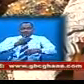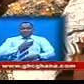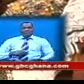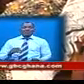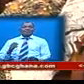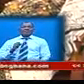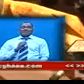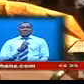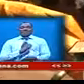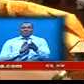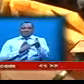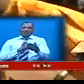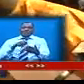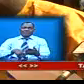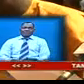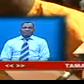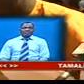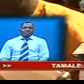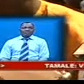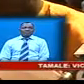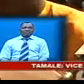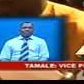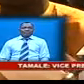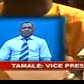Staff, Mr. Kwajun Pieni.